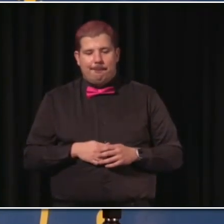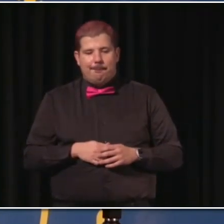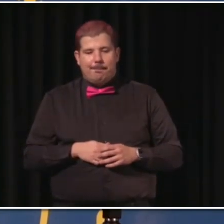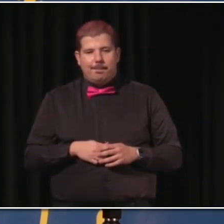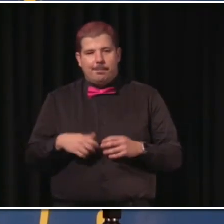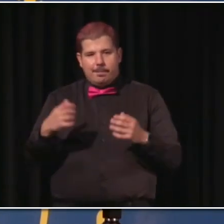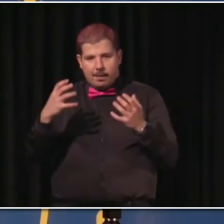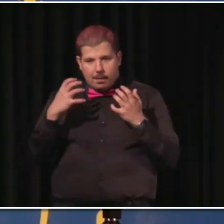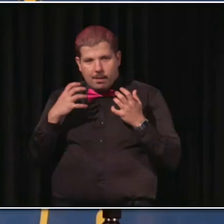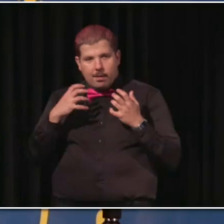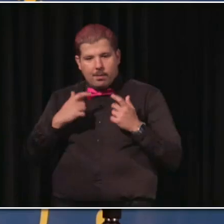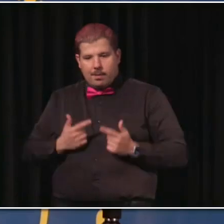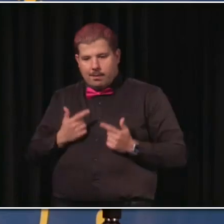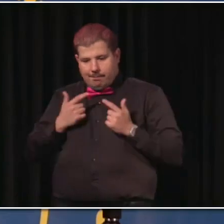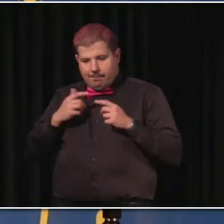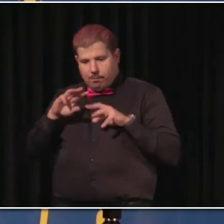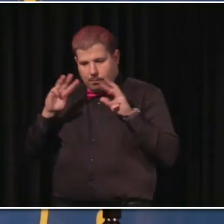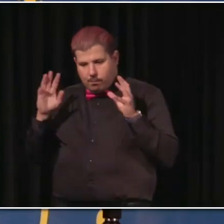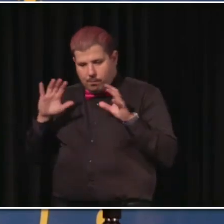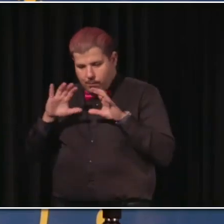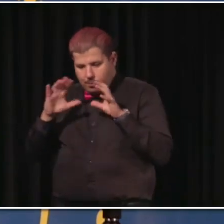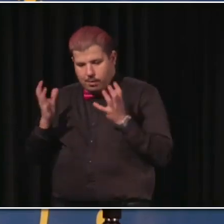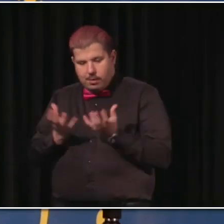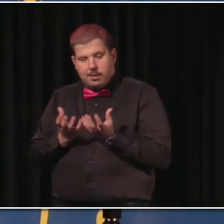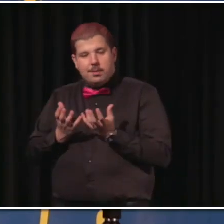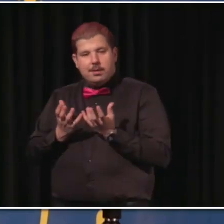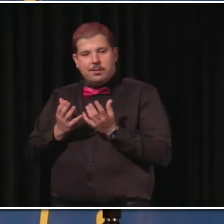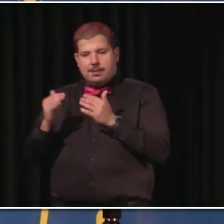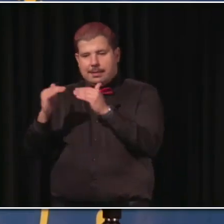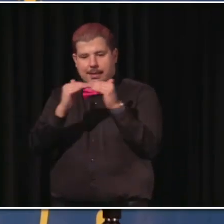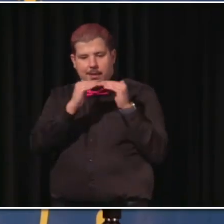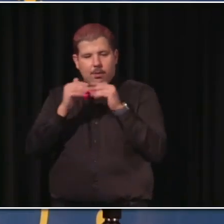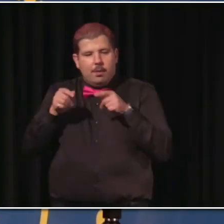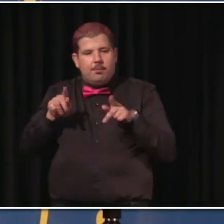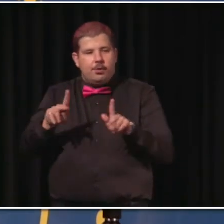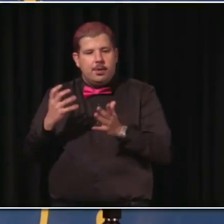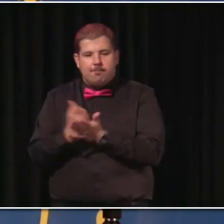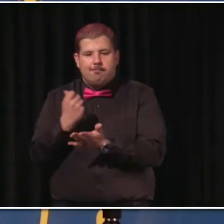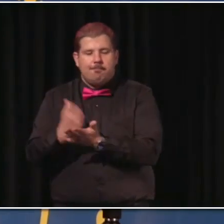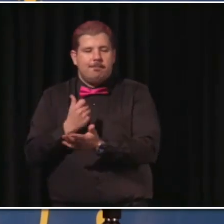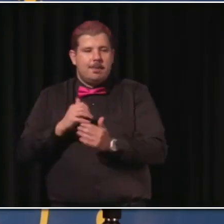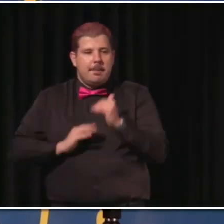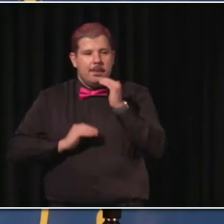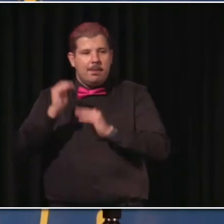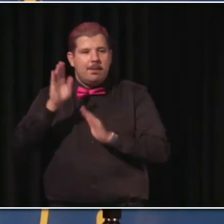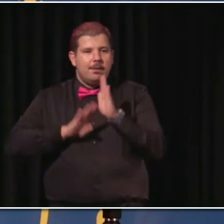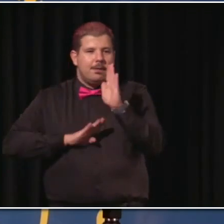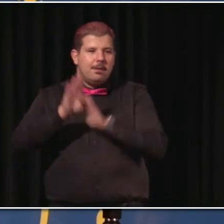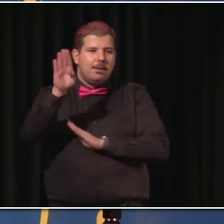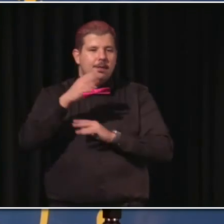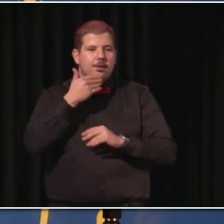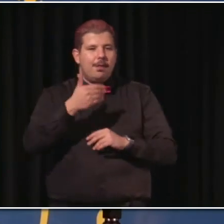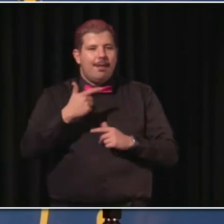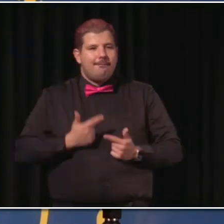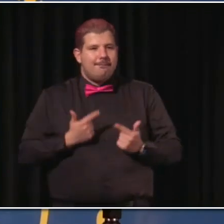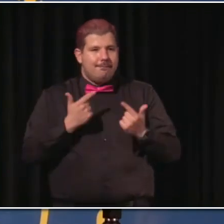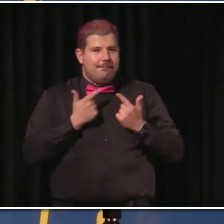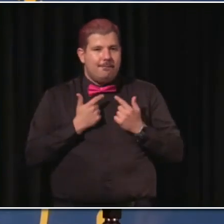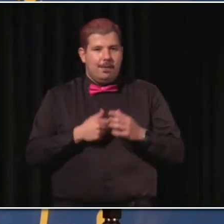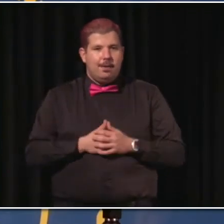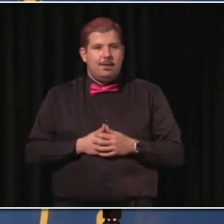I want to live in a world where everyone has an equal opportunity to build a good life, where